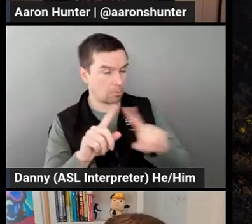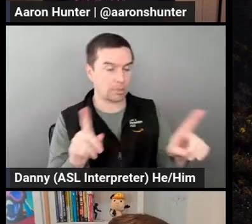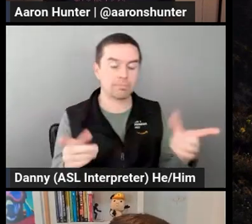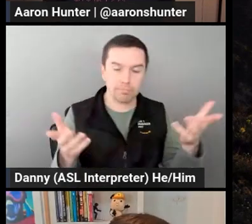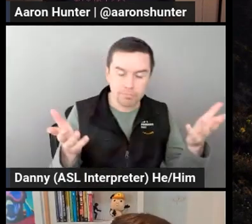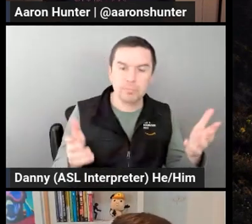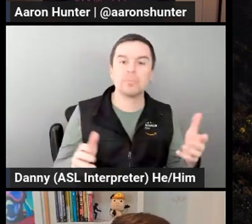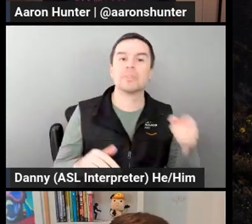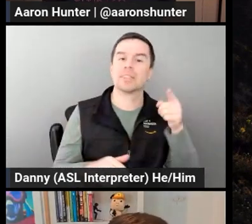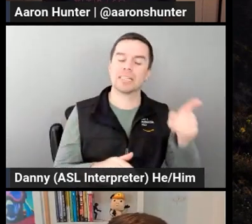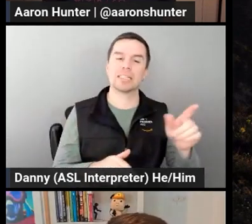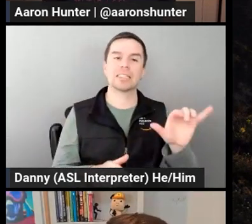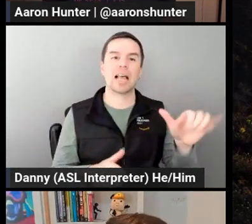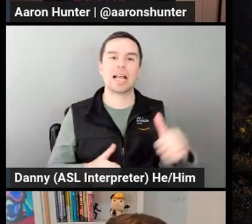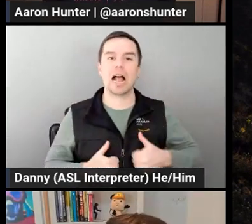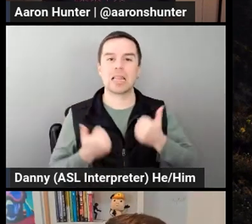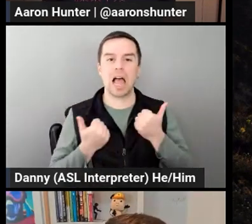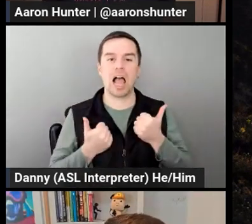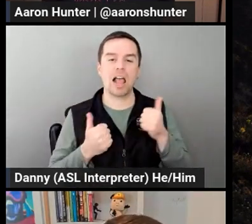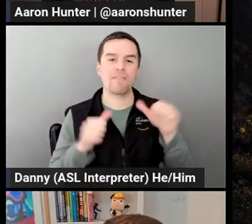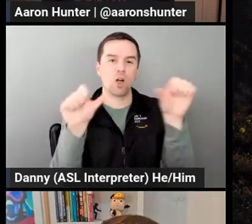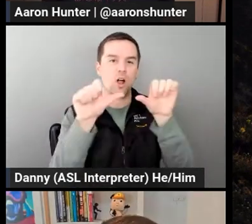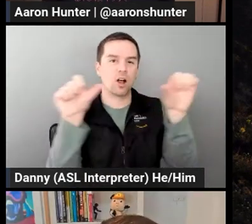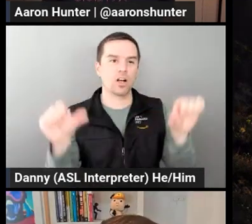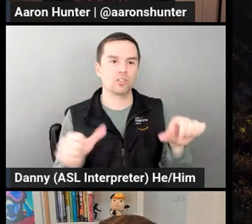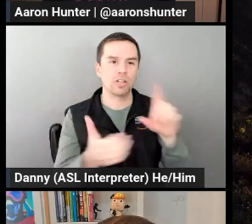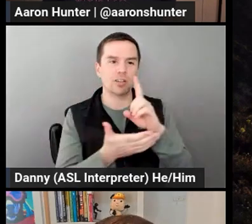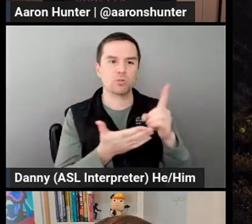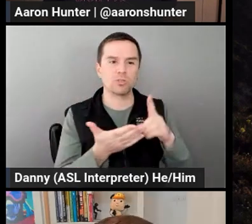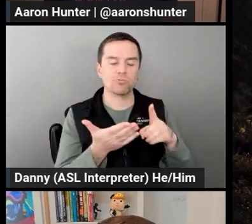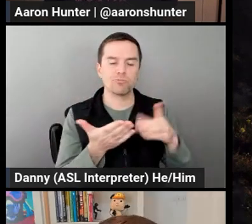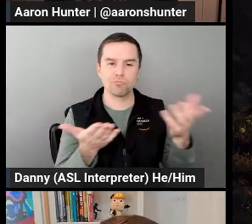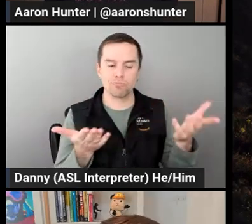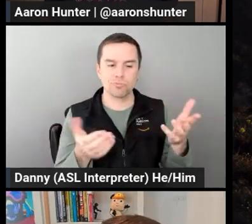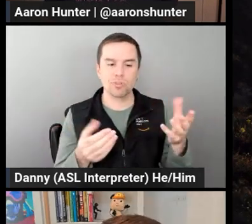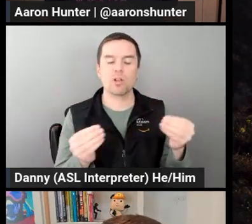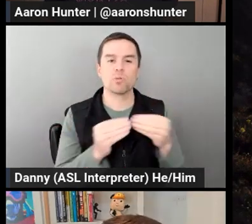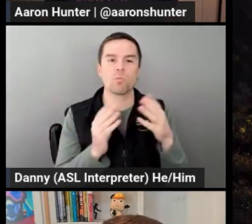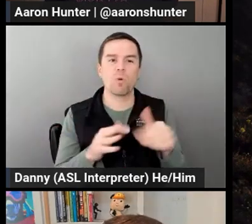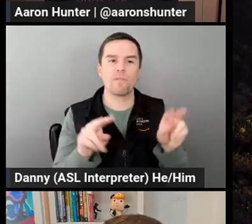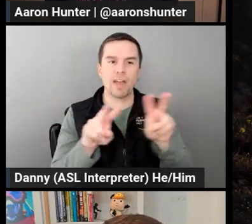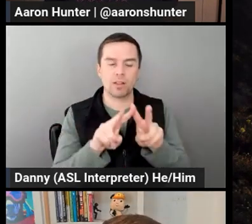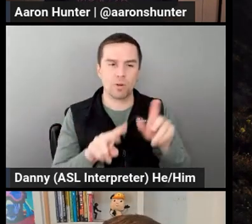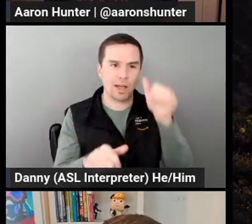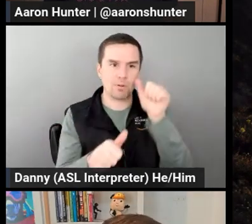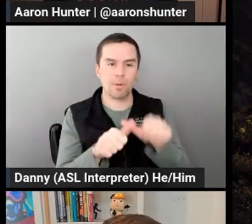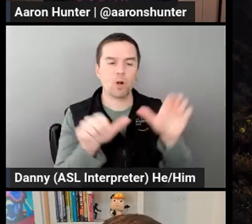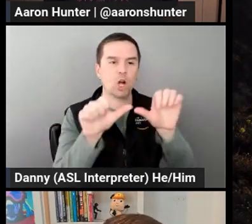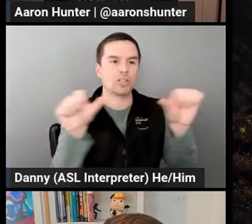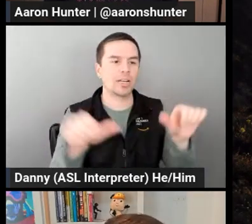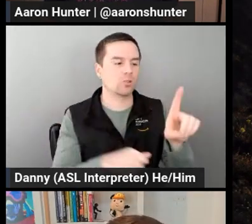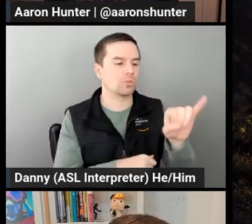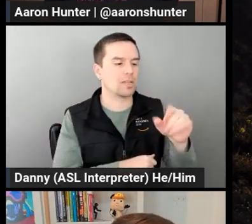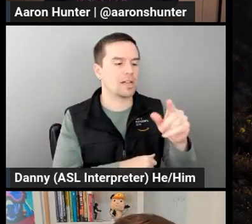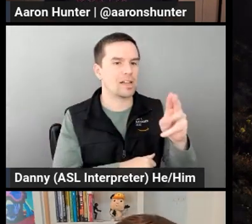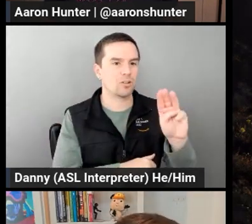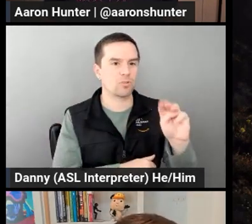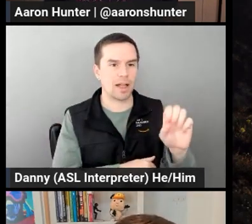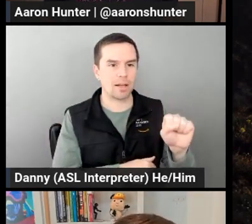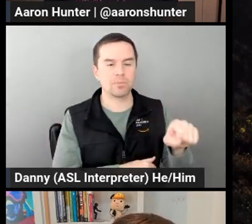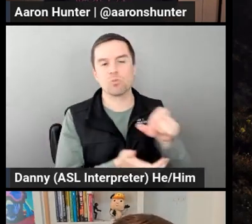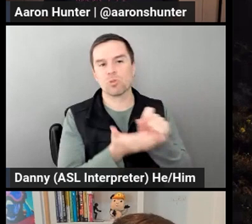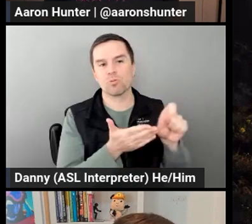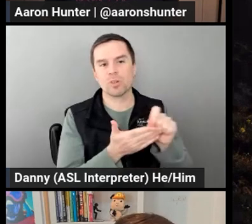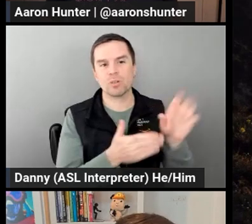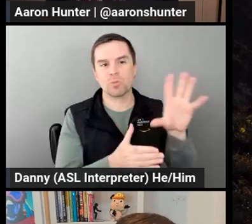live architectural diagram that's updating as I go makes it so much more valuable, right? I remember when those architectural diagrams were written, within 6 months, we'd written a bunch of code